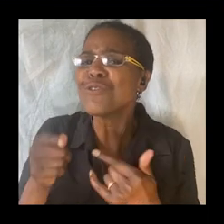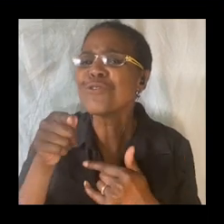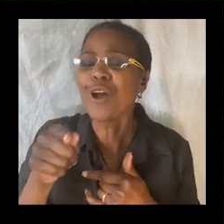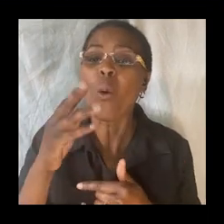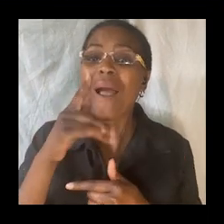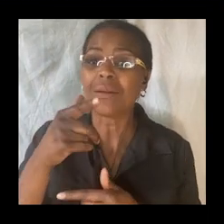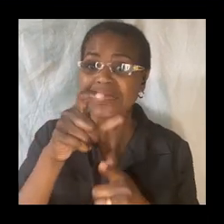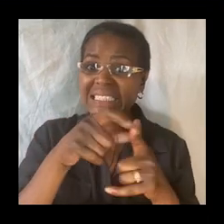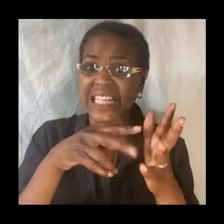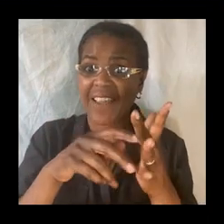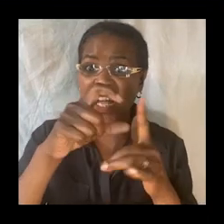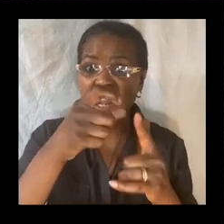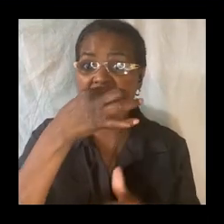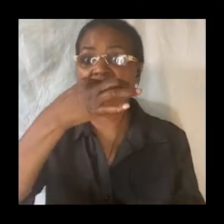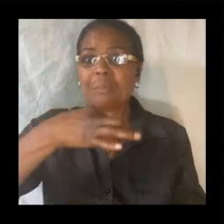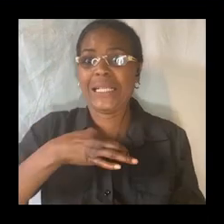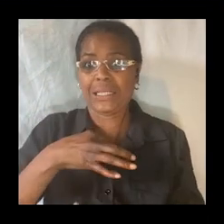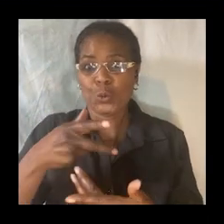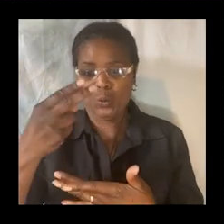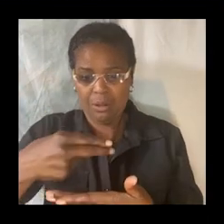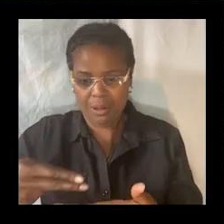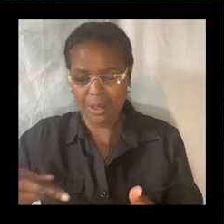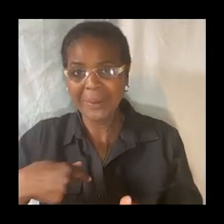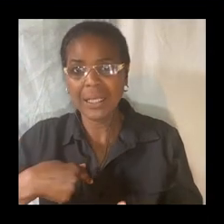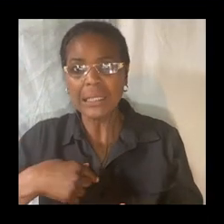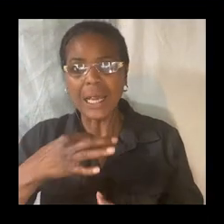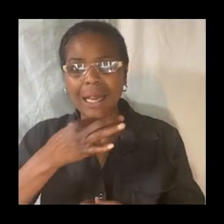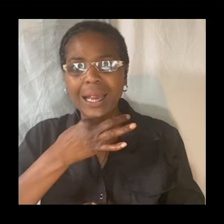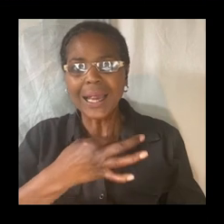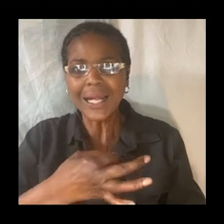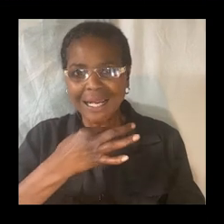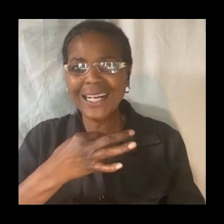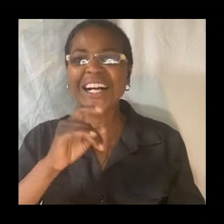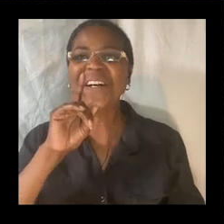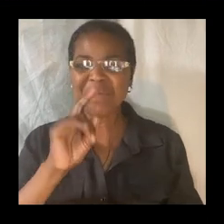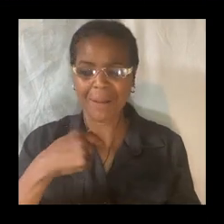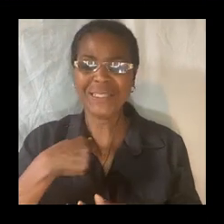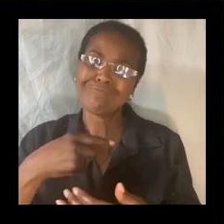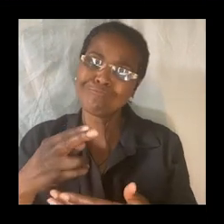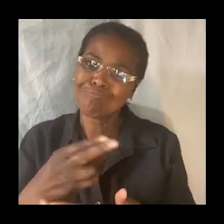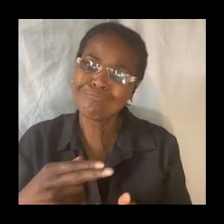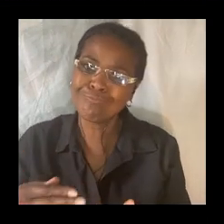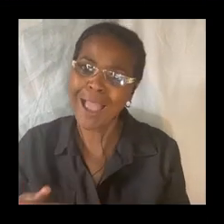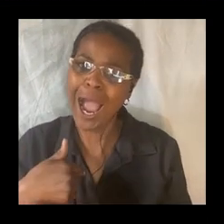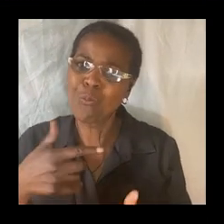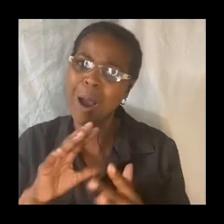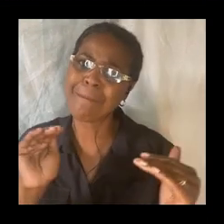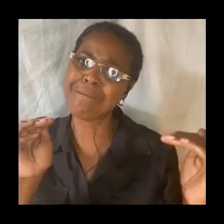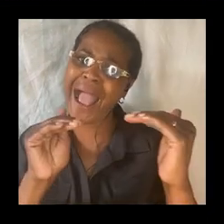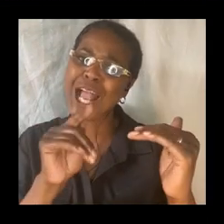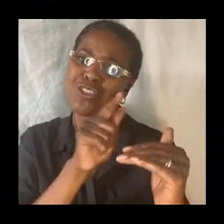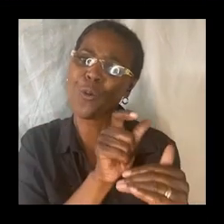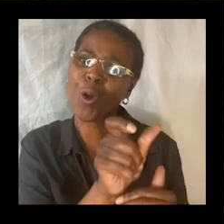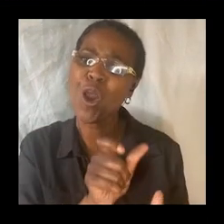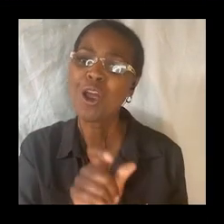but also justice to what many readers have loved about it. So, yeah, it's been in my head for 25 years